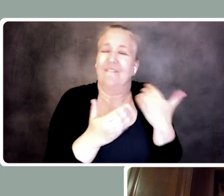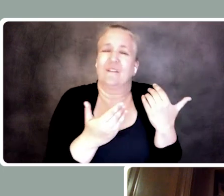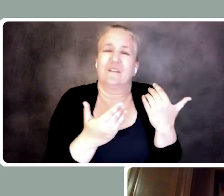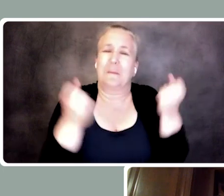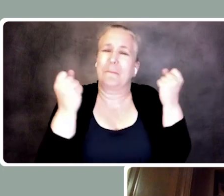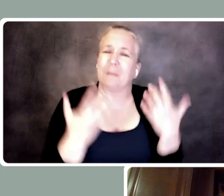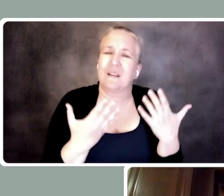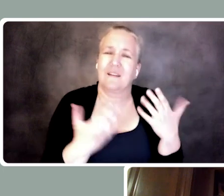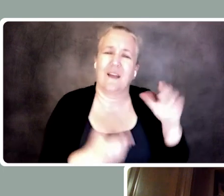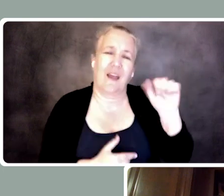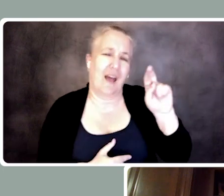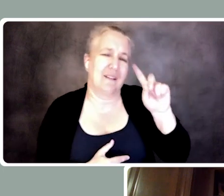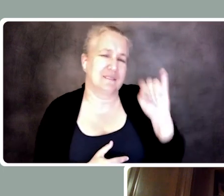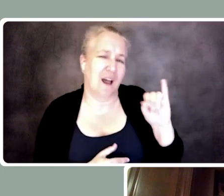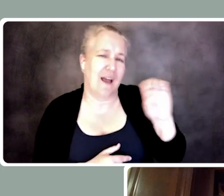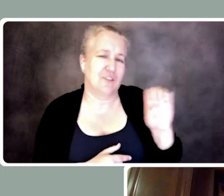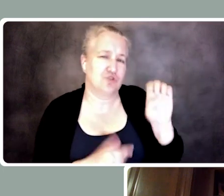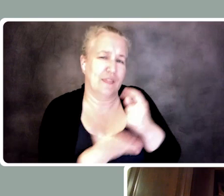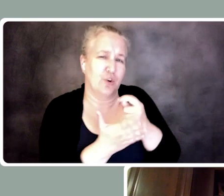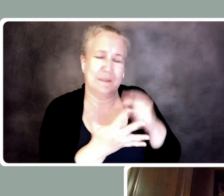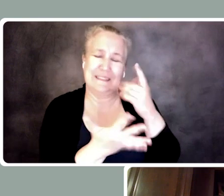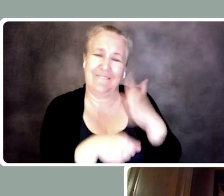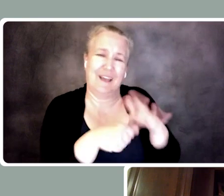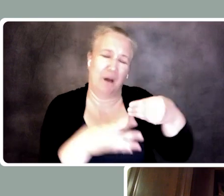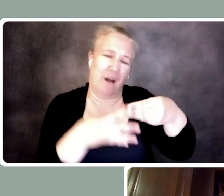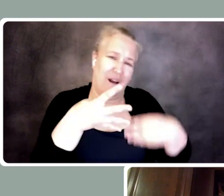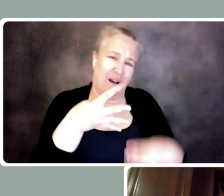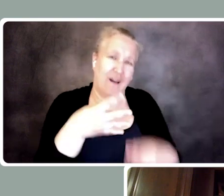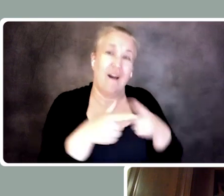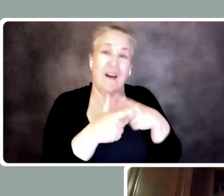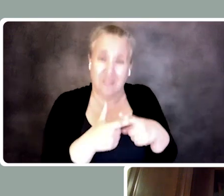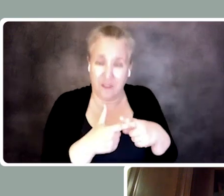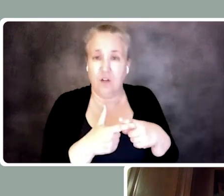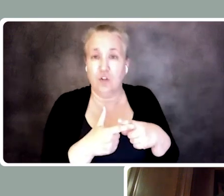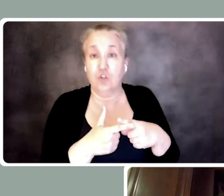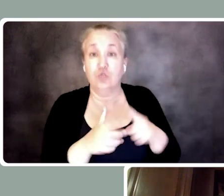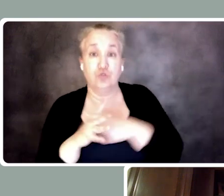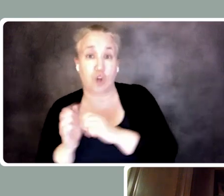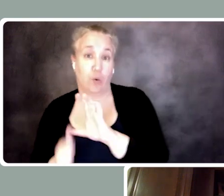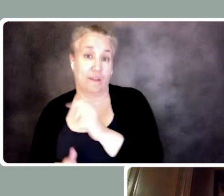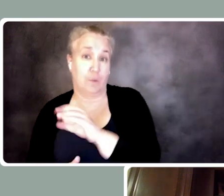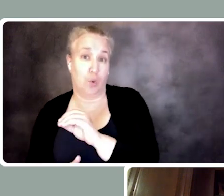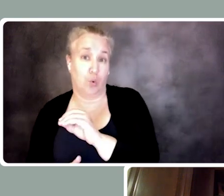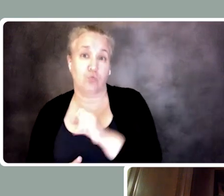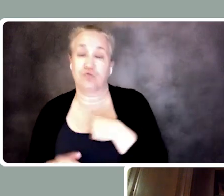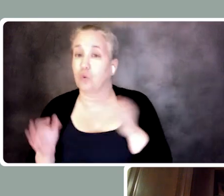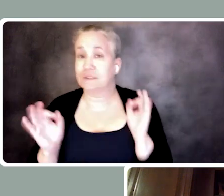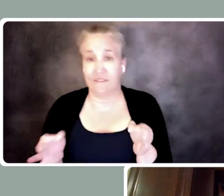many anti-estrogen therapies available. And then you kind of start with chemotherapy. So, you